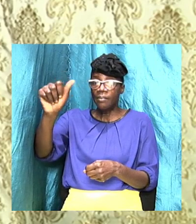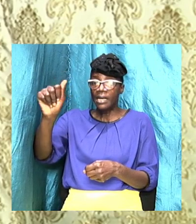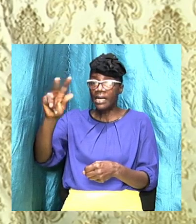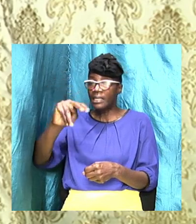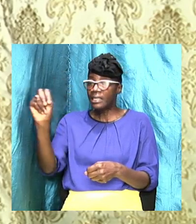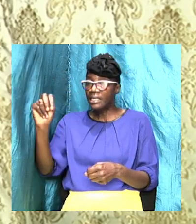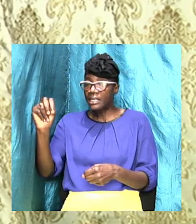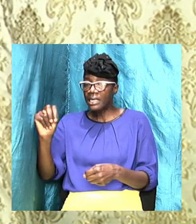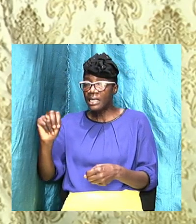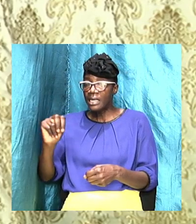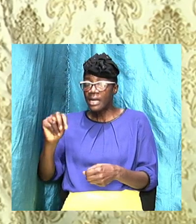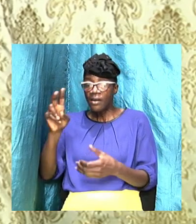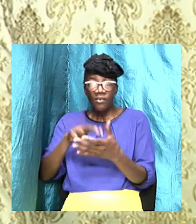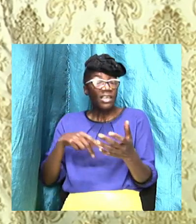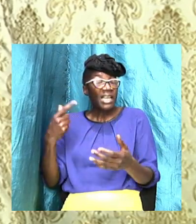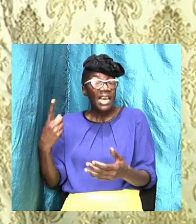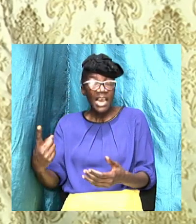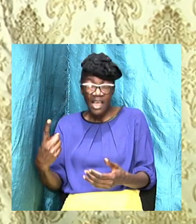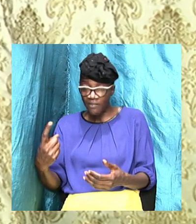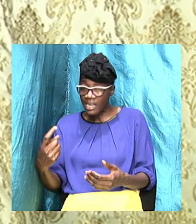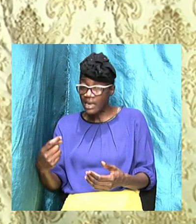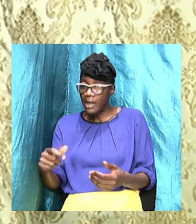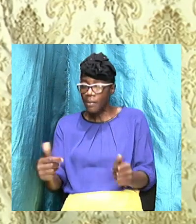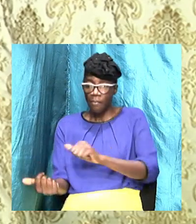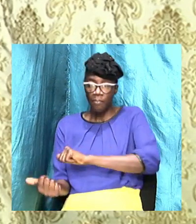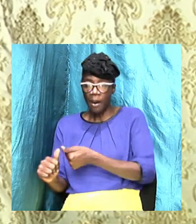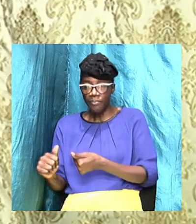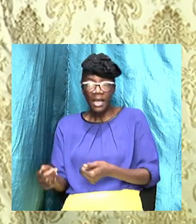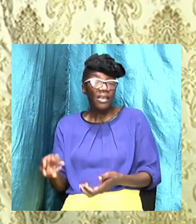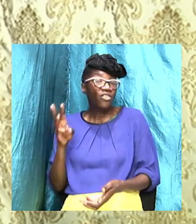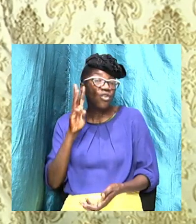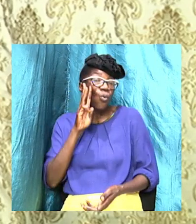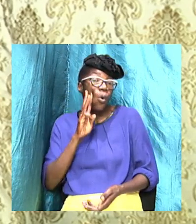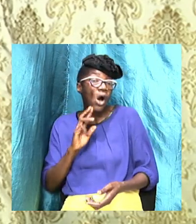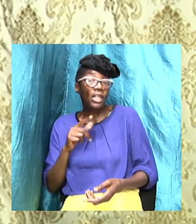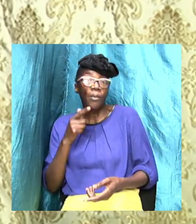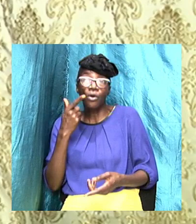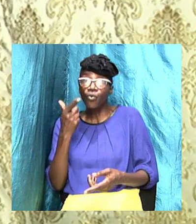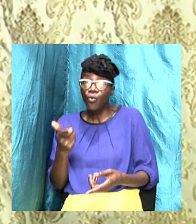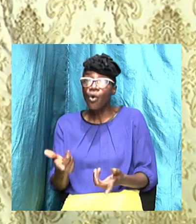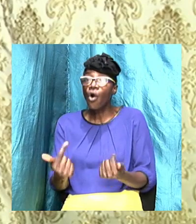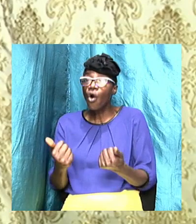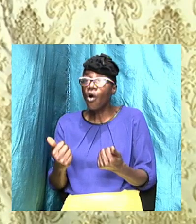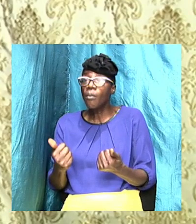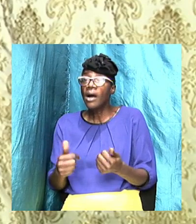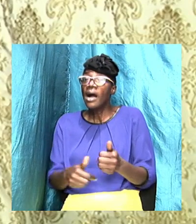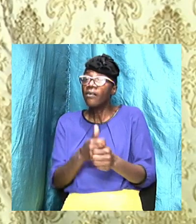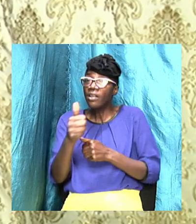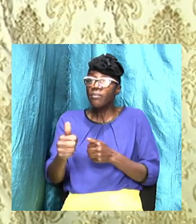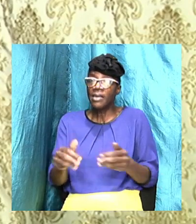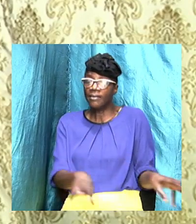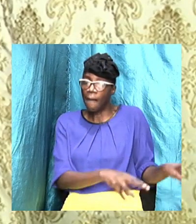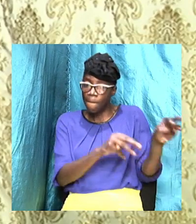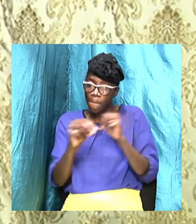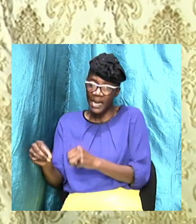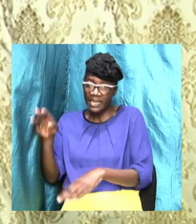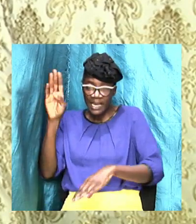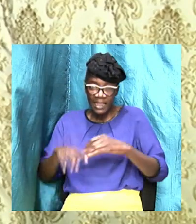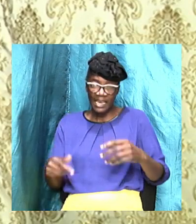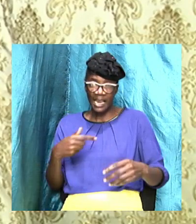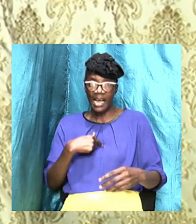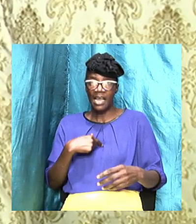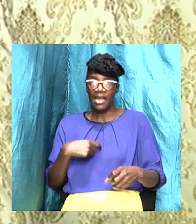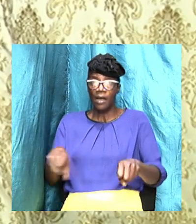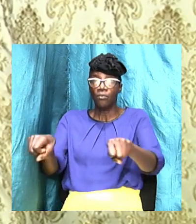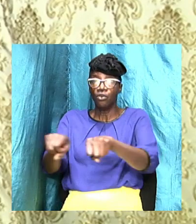indeed baptize you with water unto repentance, but he that cometh after me is mightier than I, whose shoes I